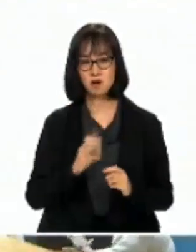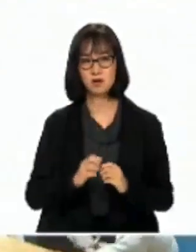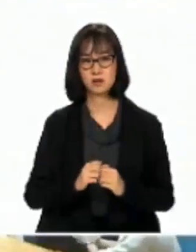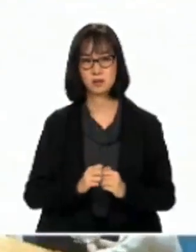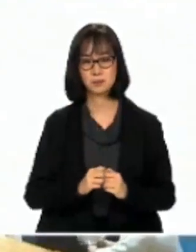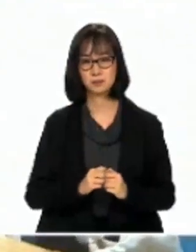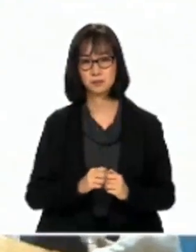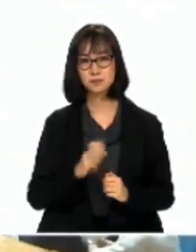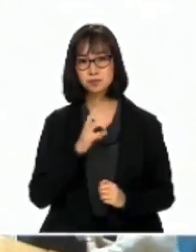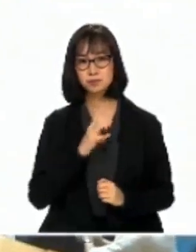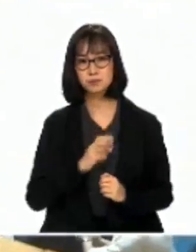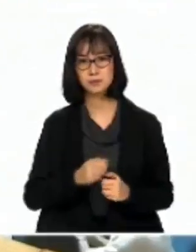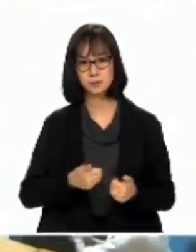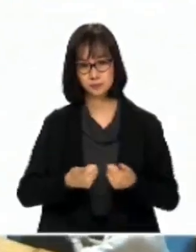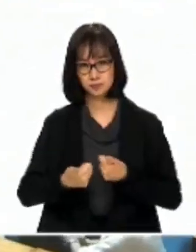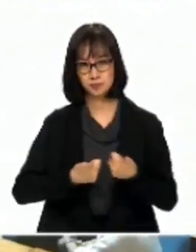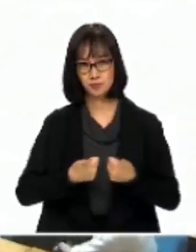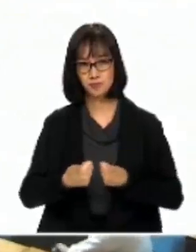Alam mo,